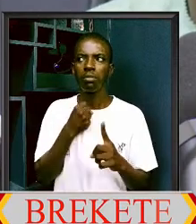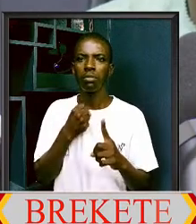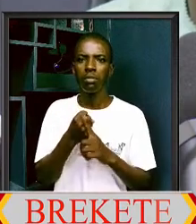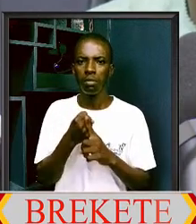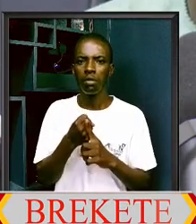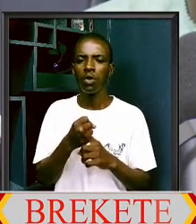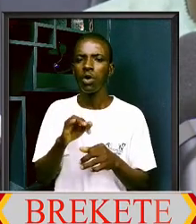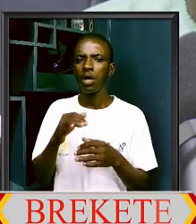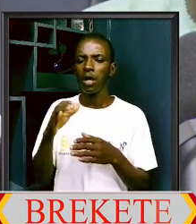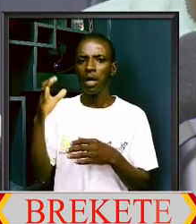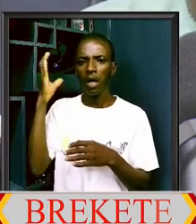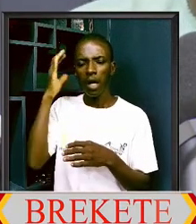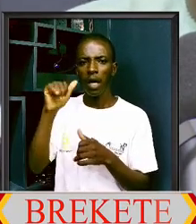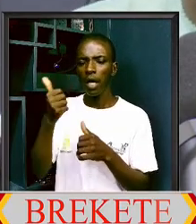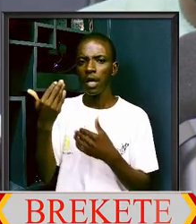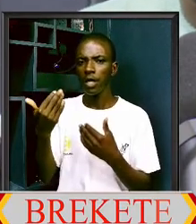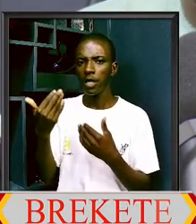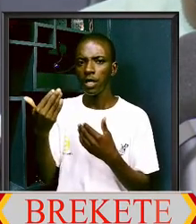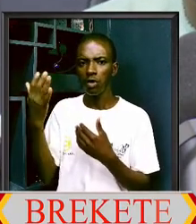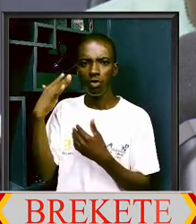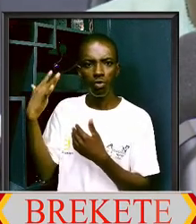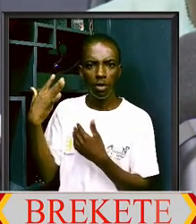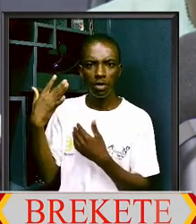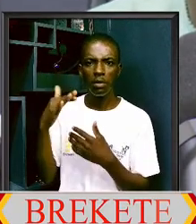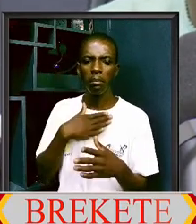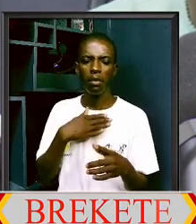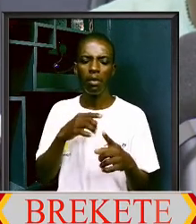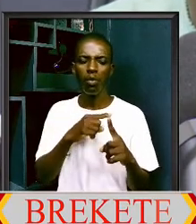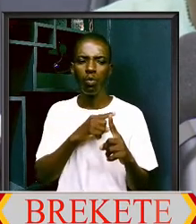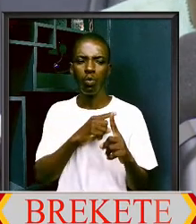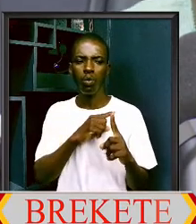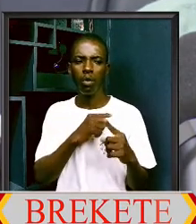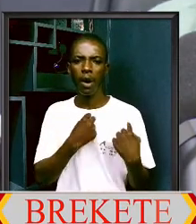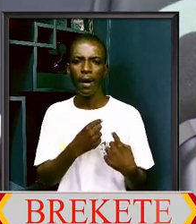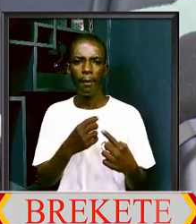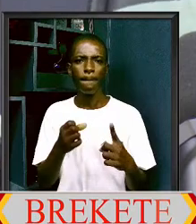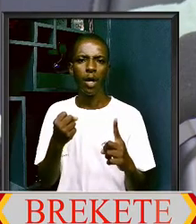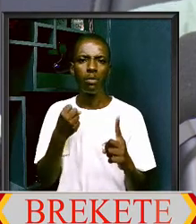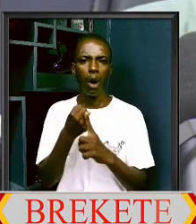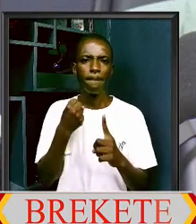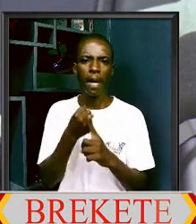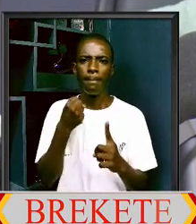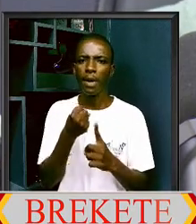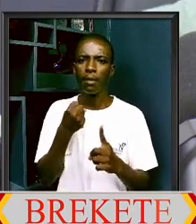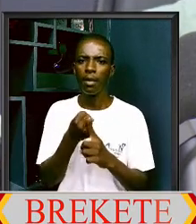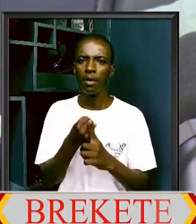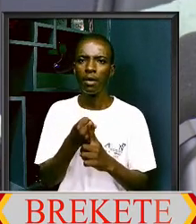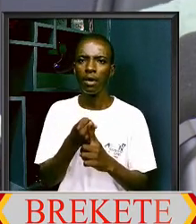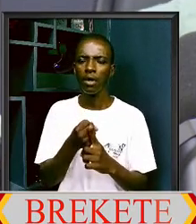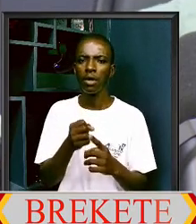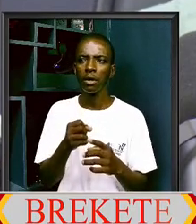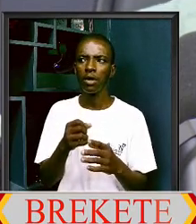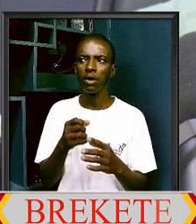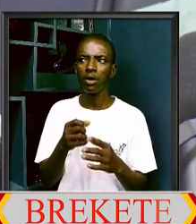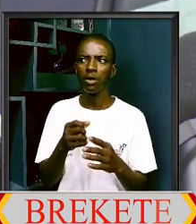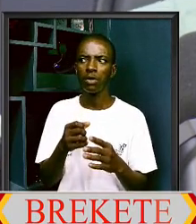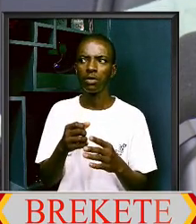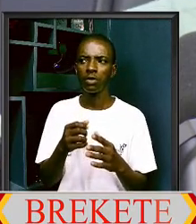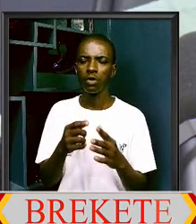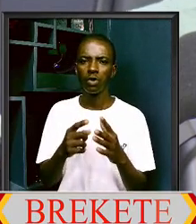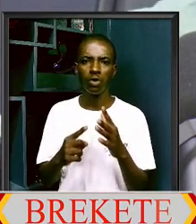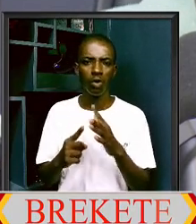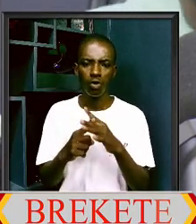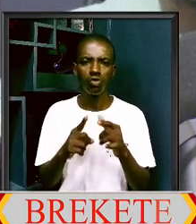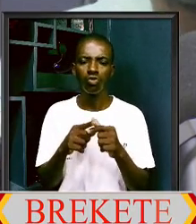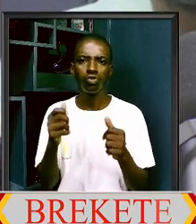I just hear any noise on the door like this you go say they don't my heart will make P I will just run to the toilet and sit down for some